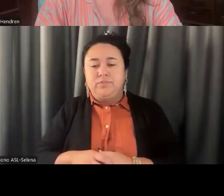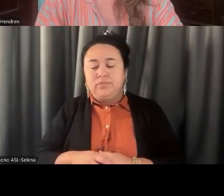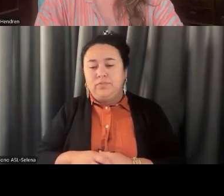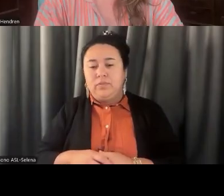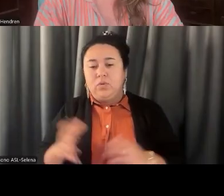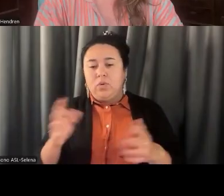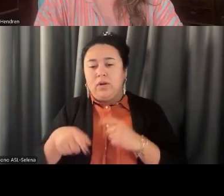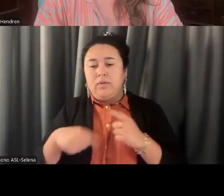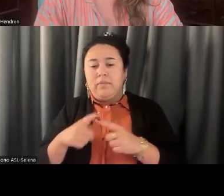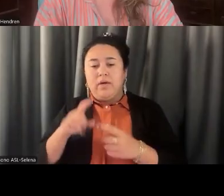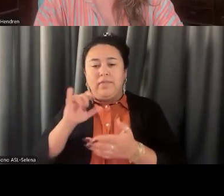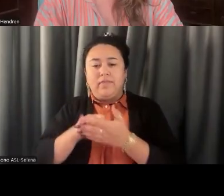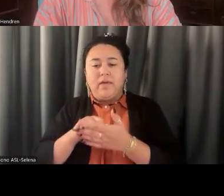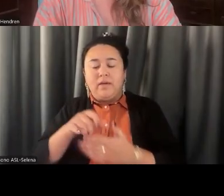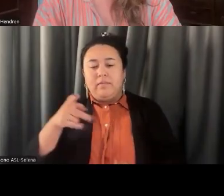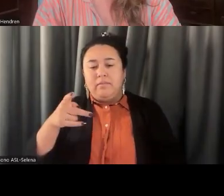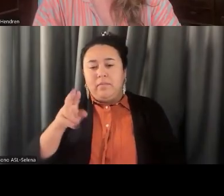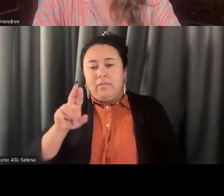profound